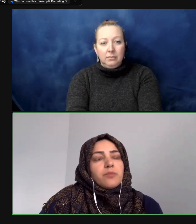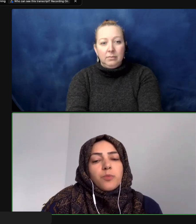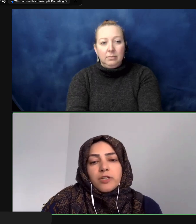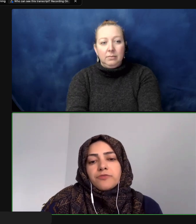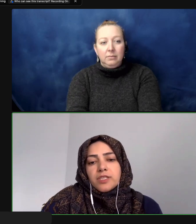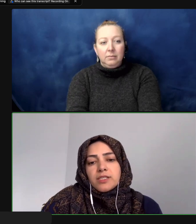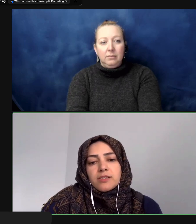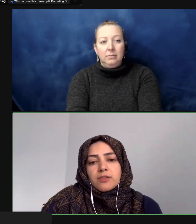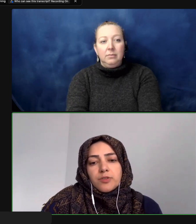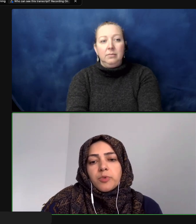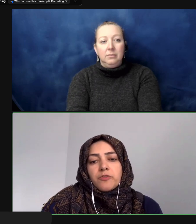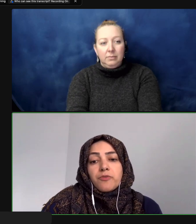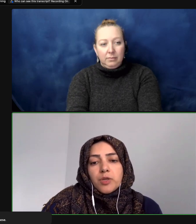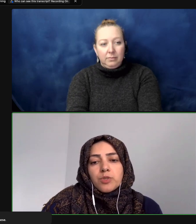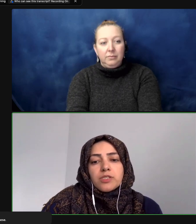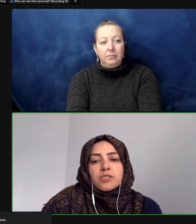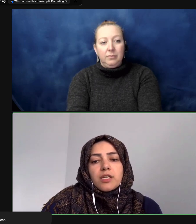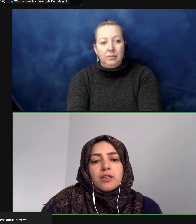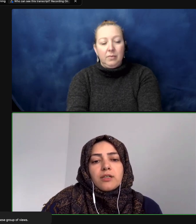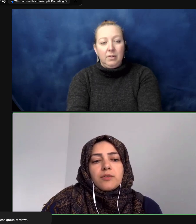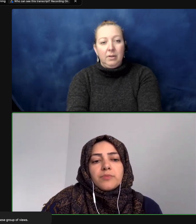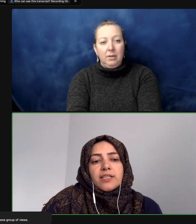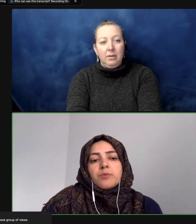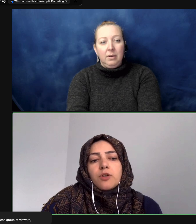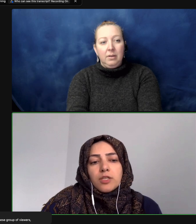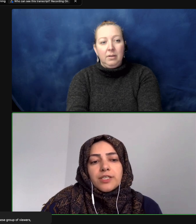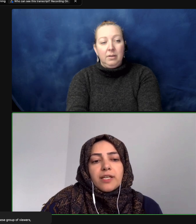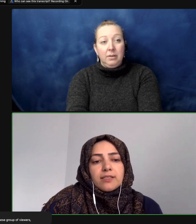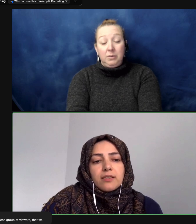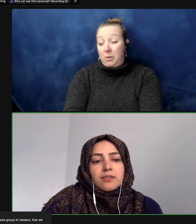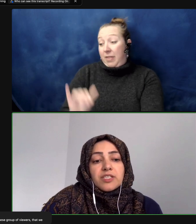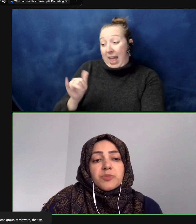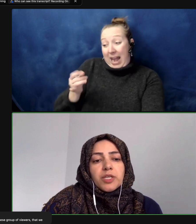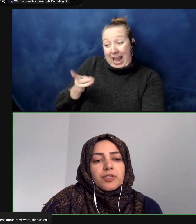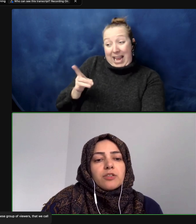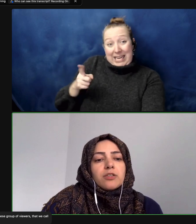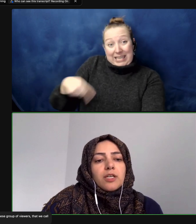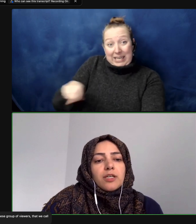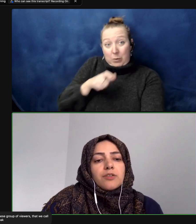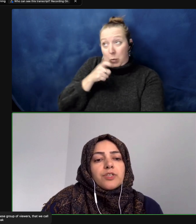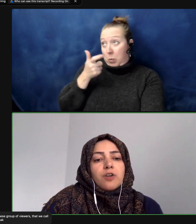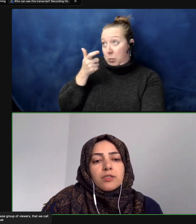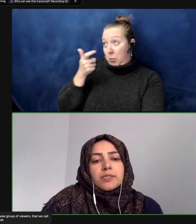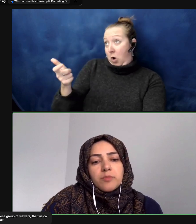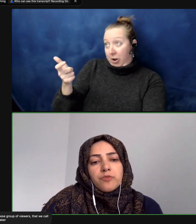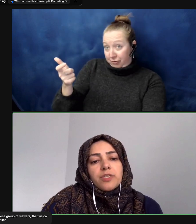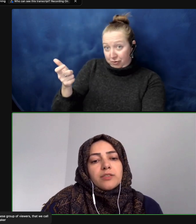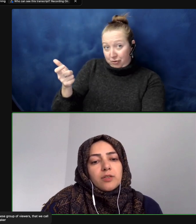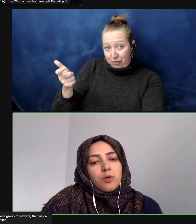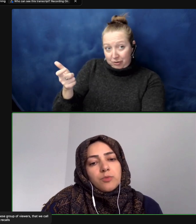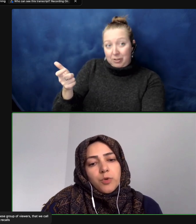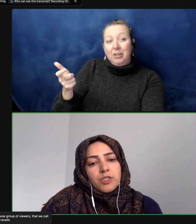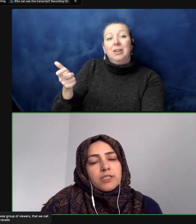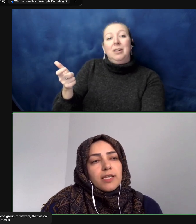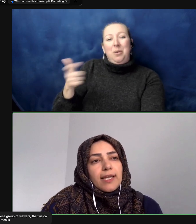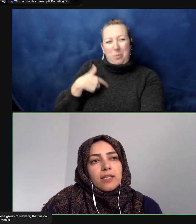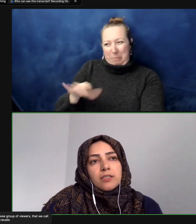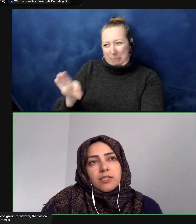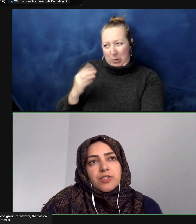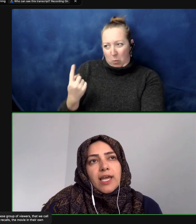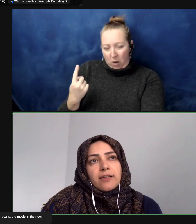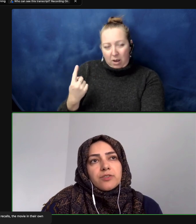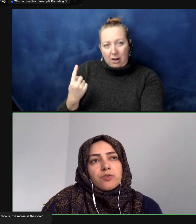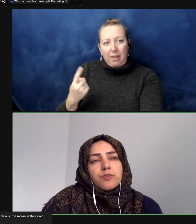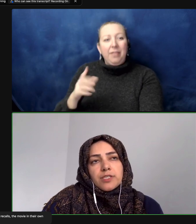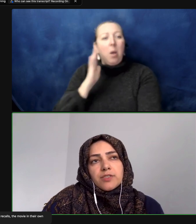So then one of these group of viewers that we call here the speaker recalls the movie in their own words again